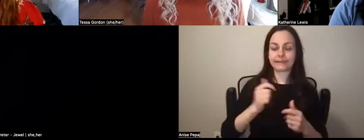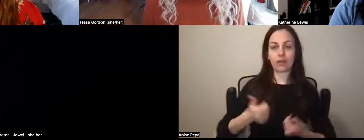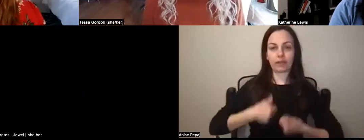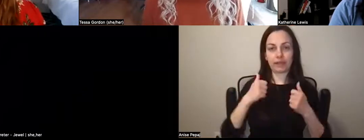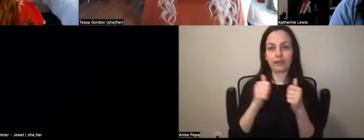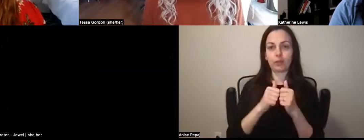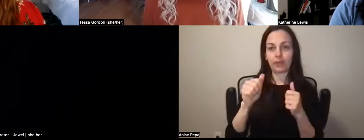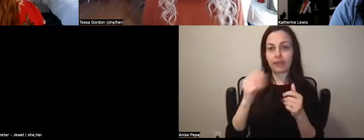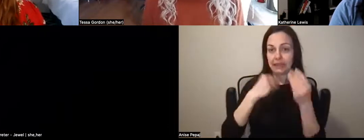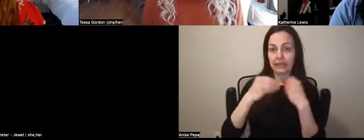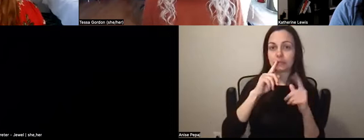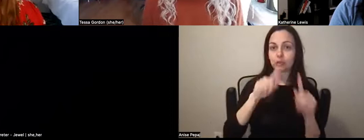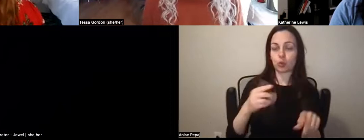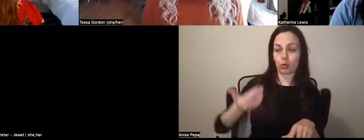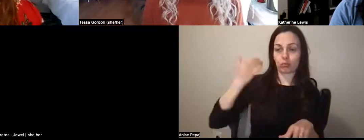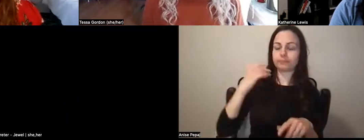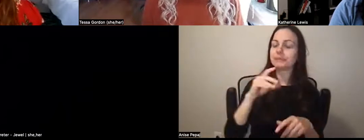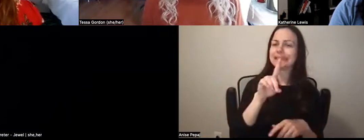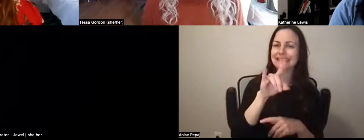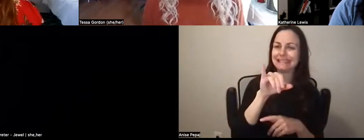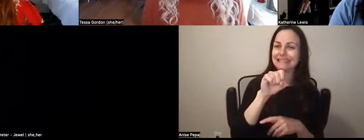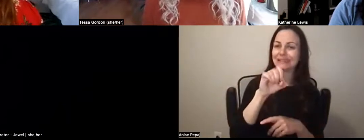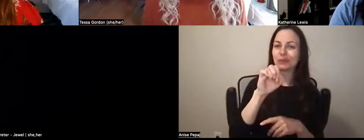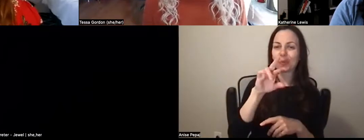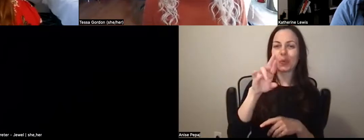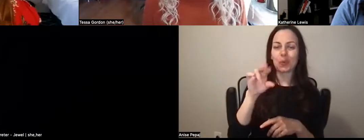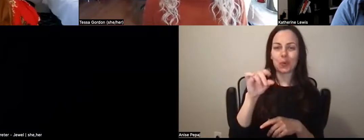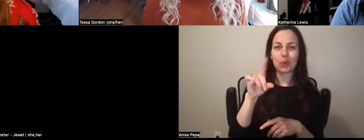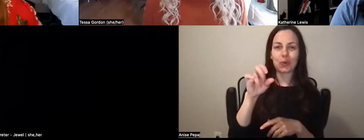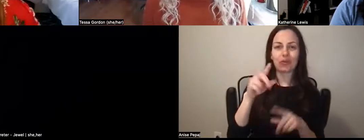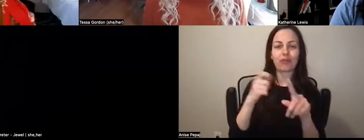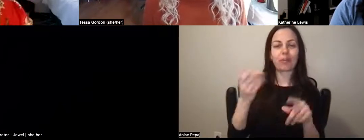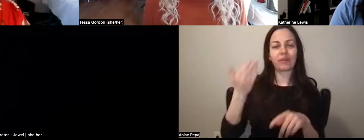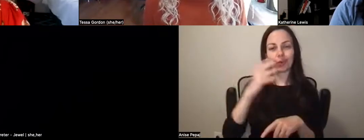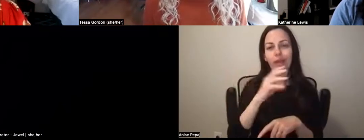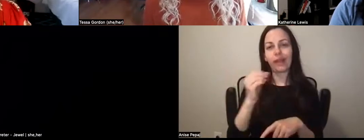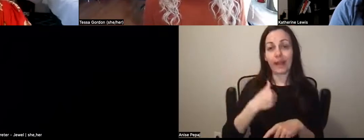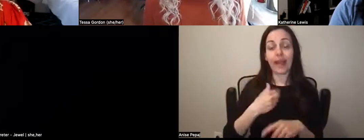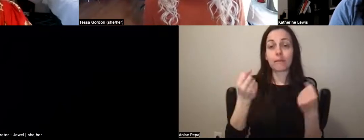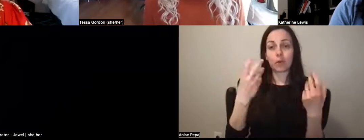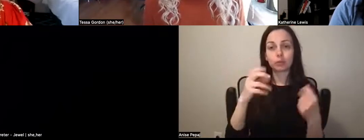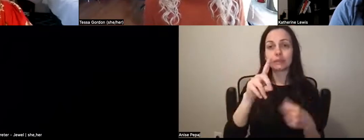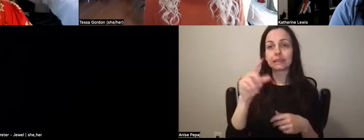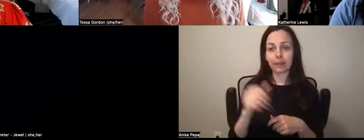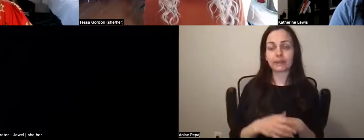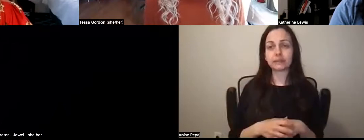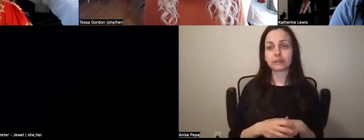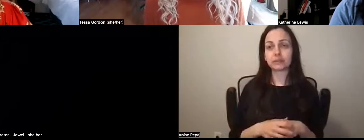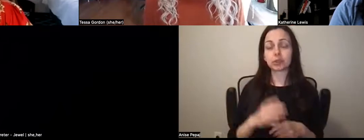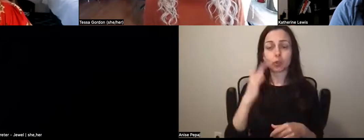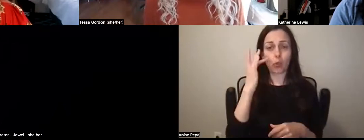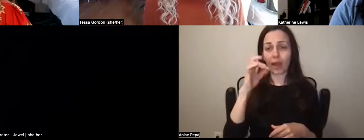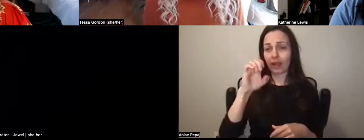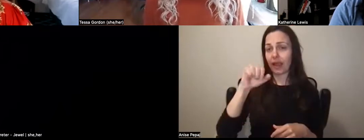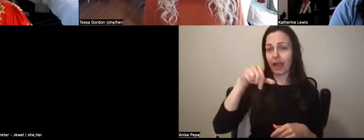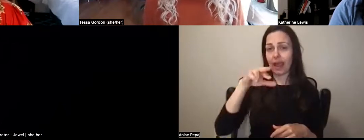eating disorder and also lives with multiple disabilities. And so why health equity is really